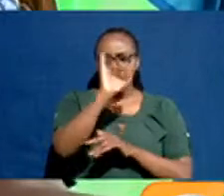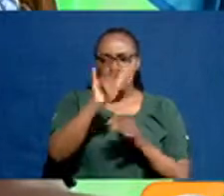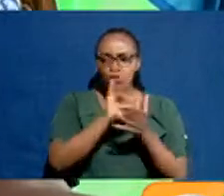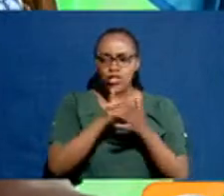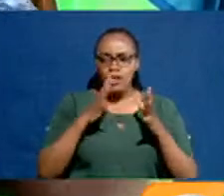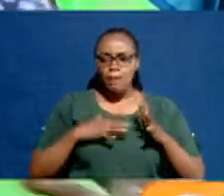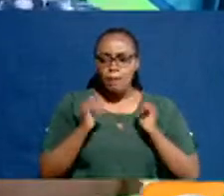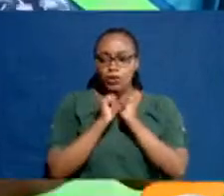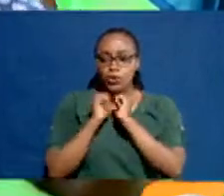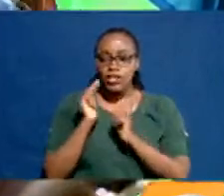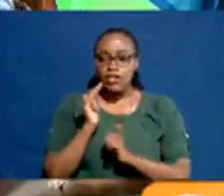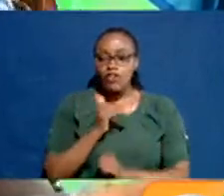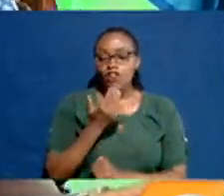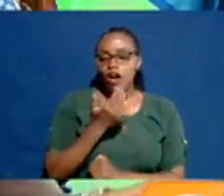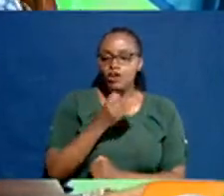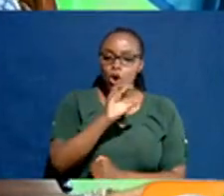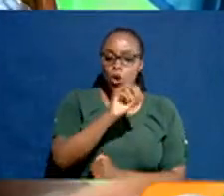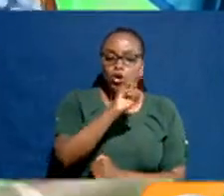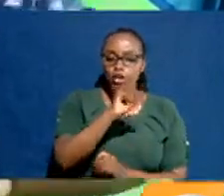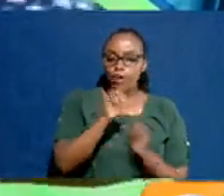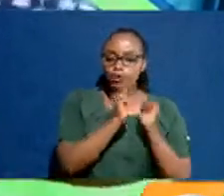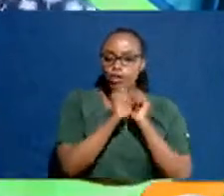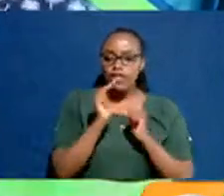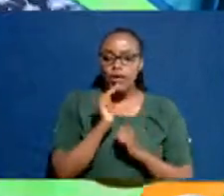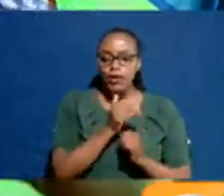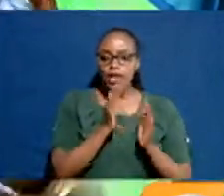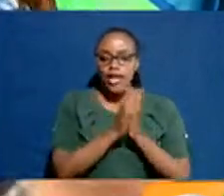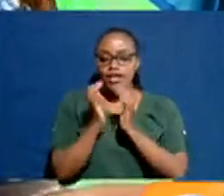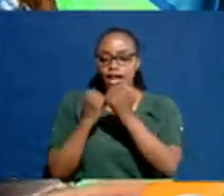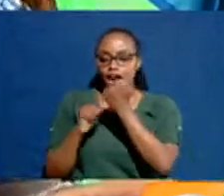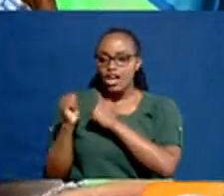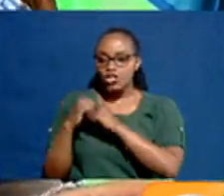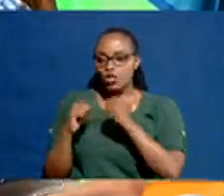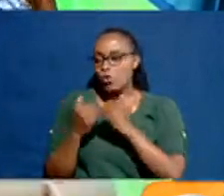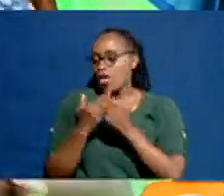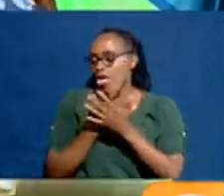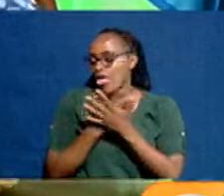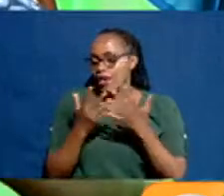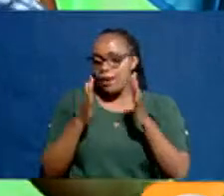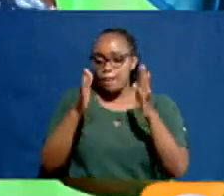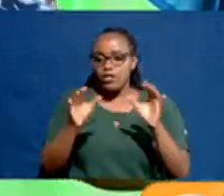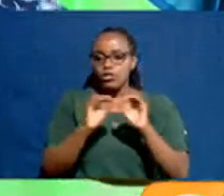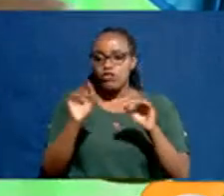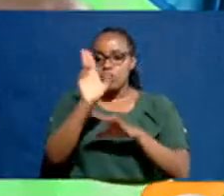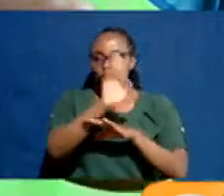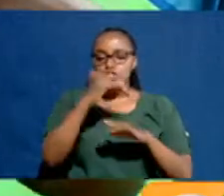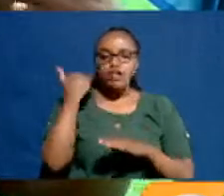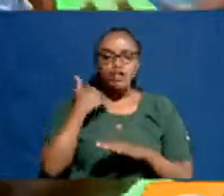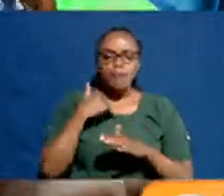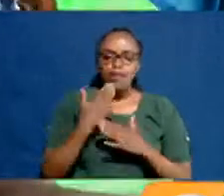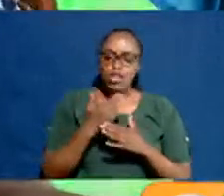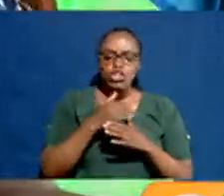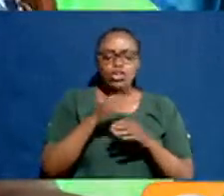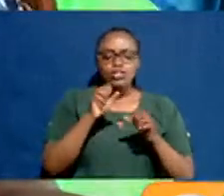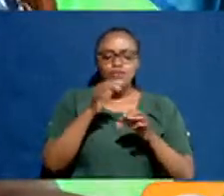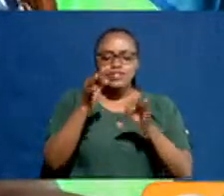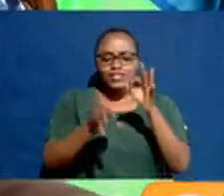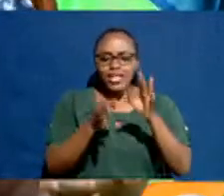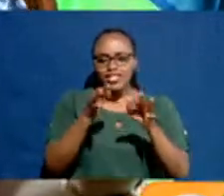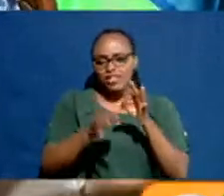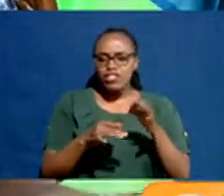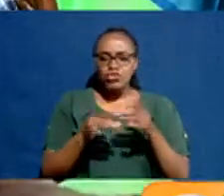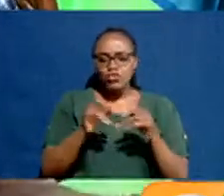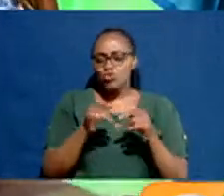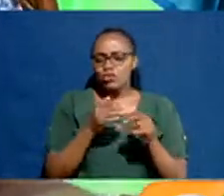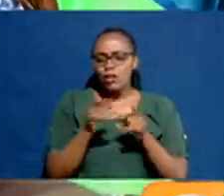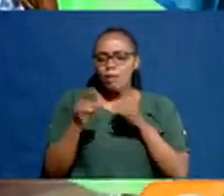are with us, ODM people are with us, we have taken action against nobody, we have not used the criminal justice system to hunt anybody. We